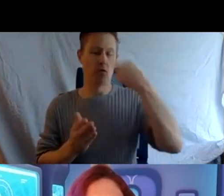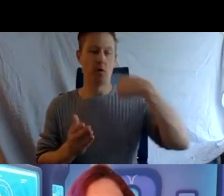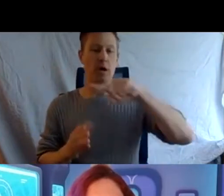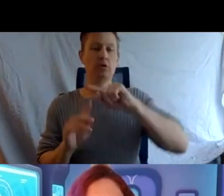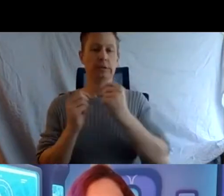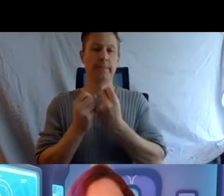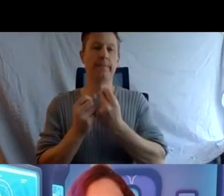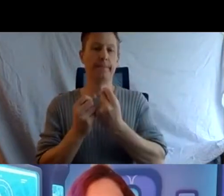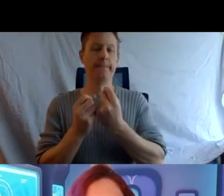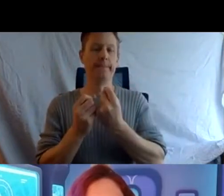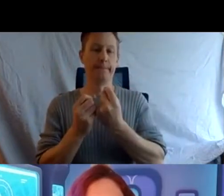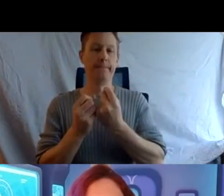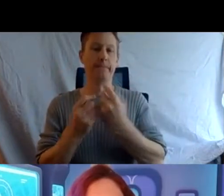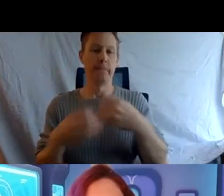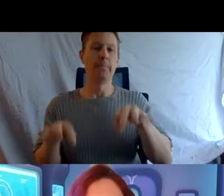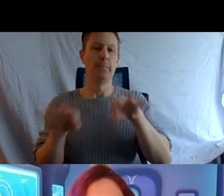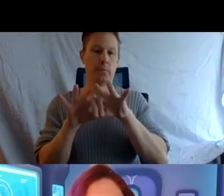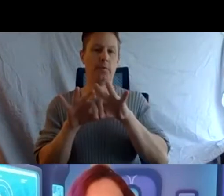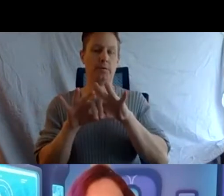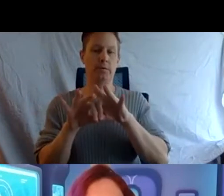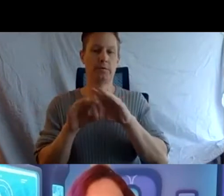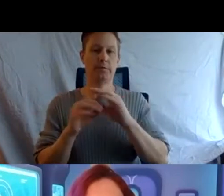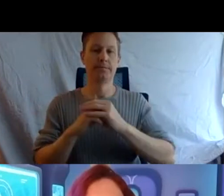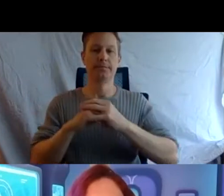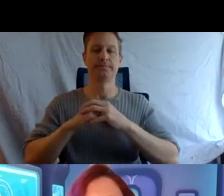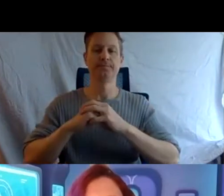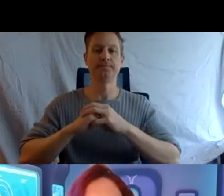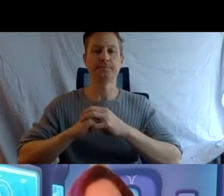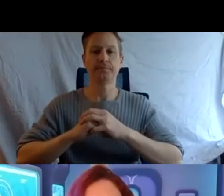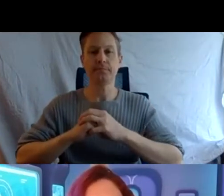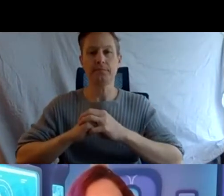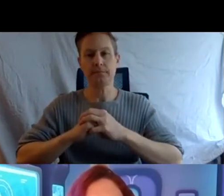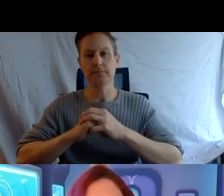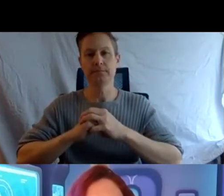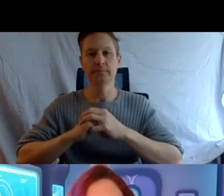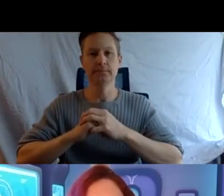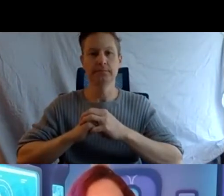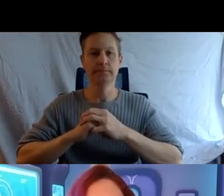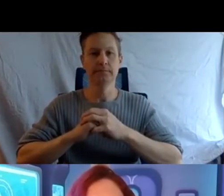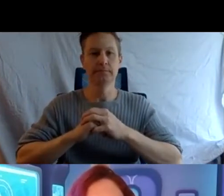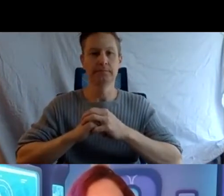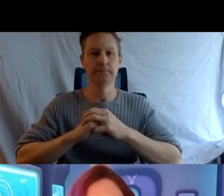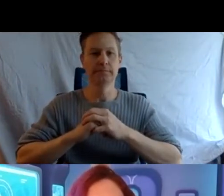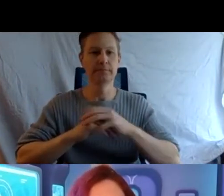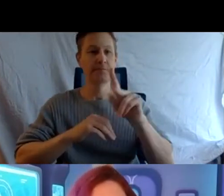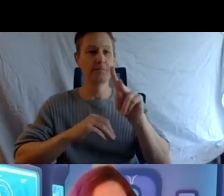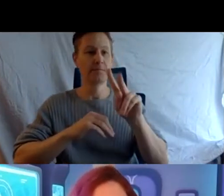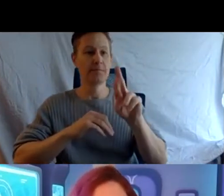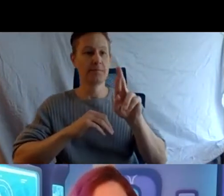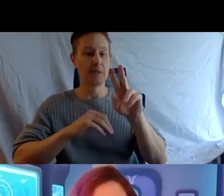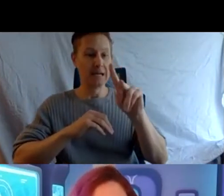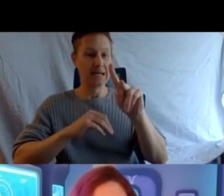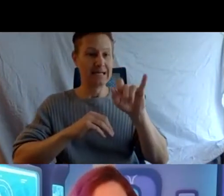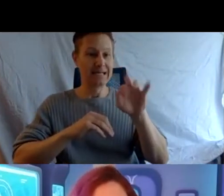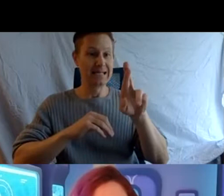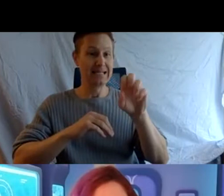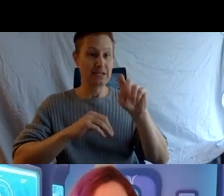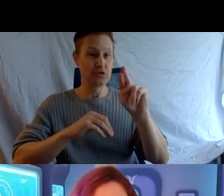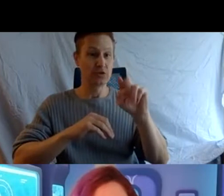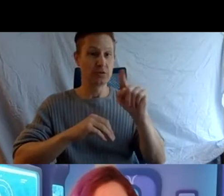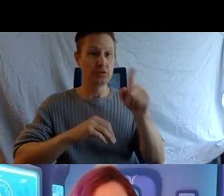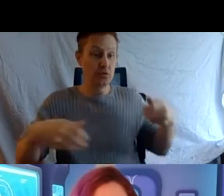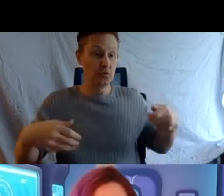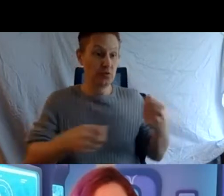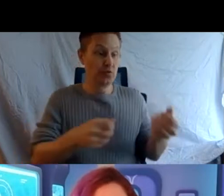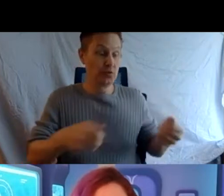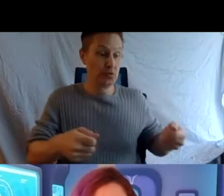like all things that could probably be done in the real world. Nice. Kristen, as a fellow wheelchair user, I would